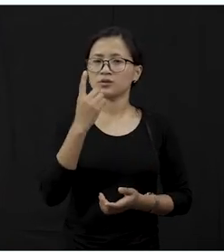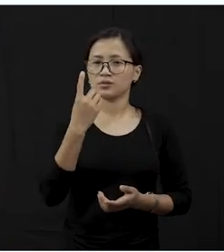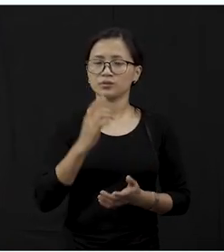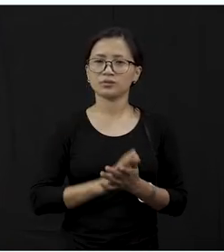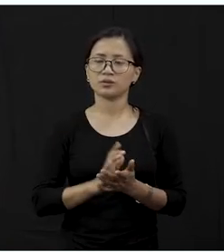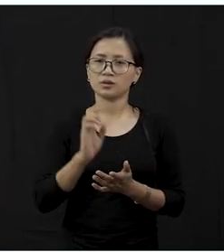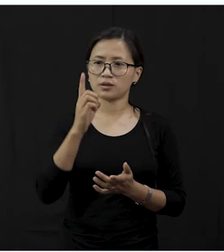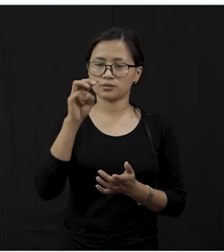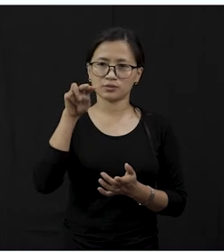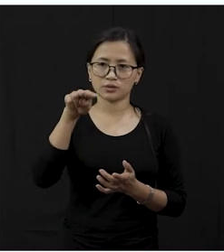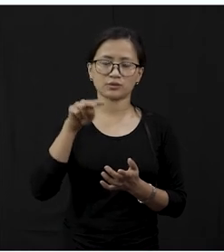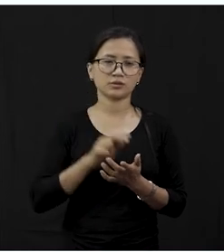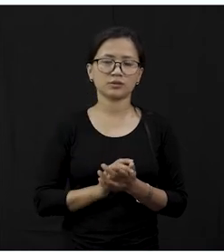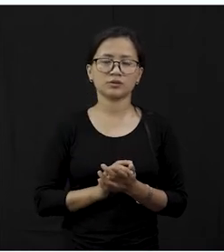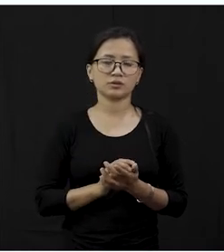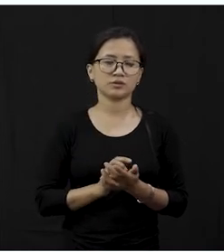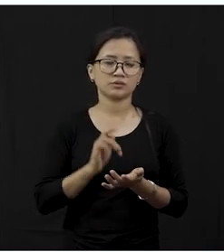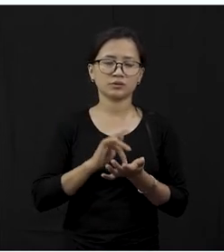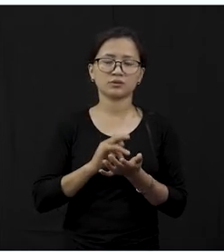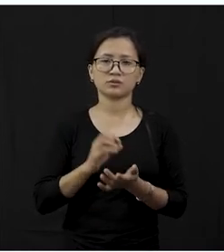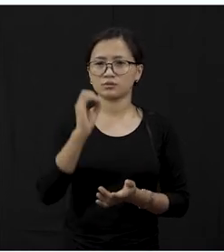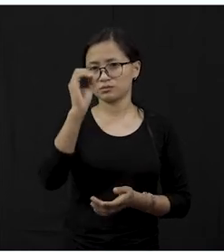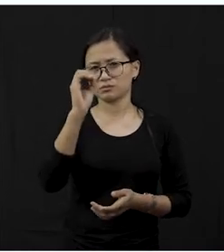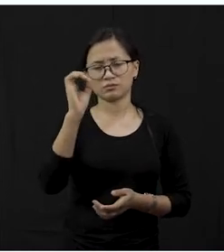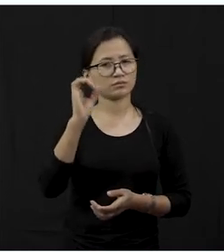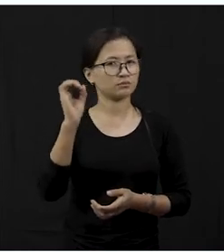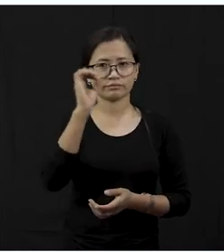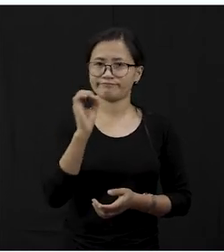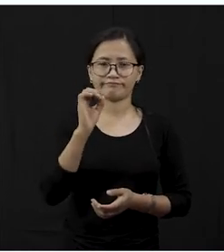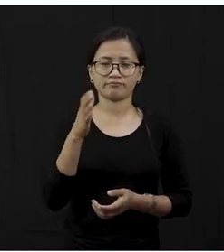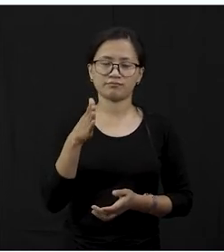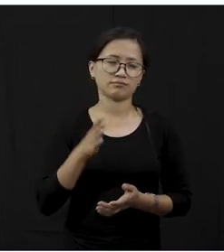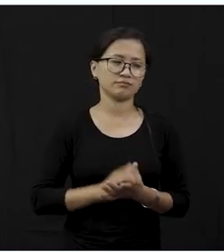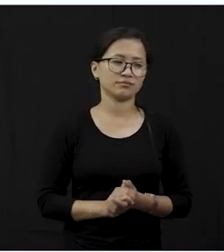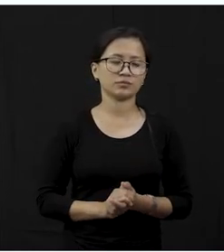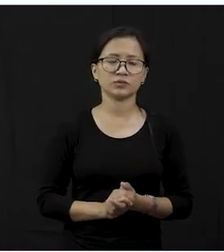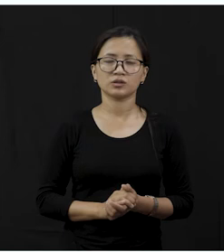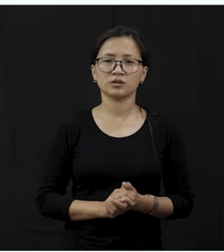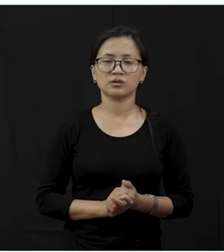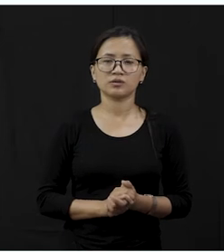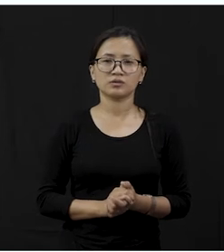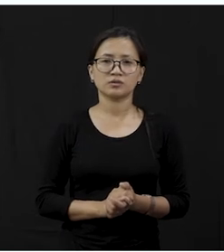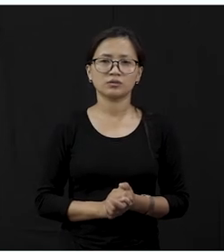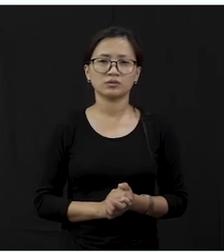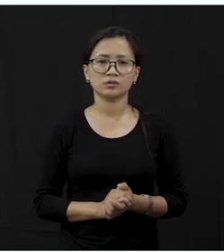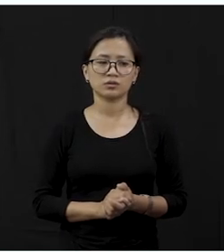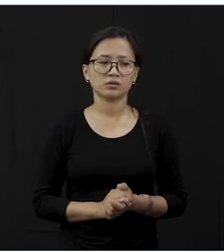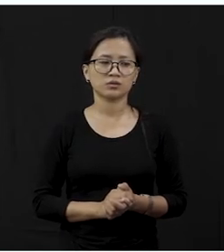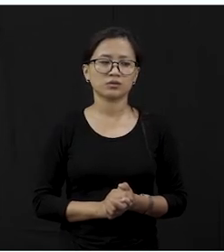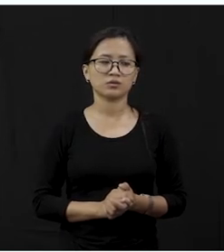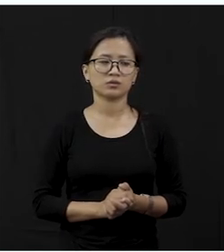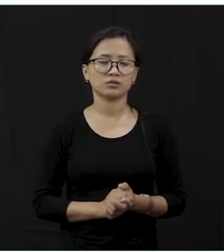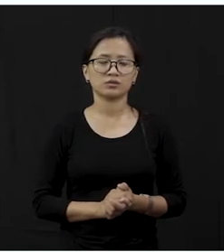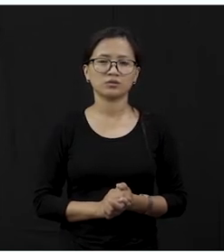on hundreds place. Again, you have zero on the hundreds place, which gives the abacus blank. Now